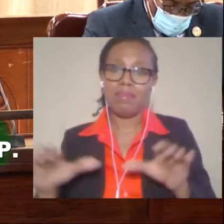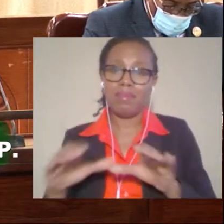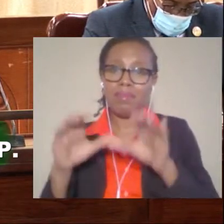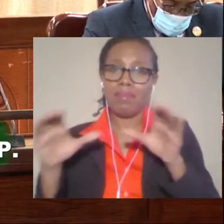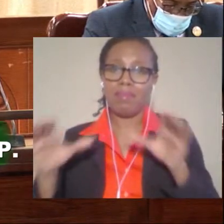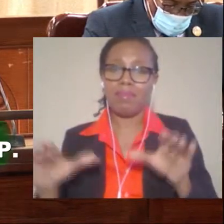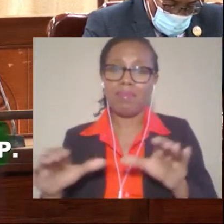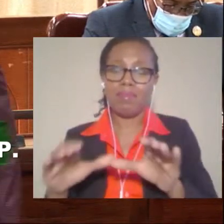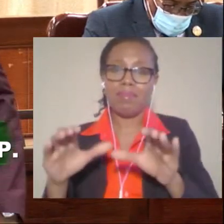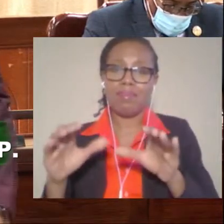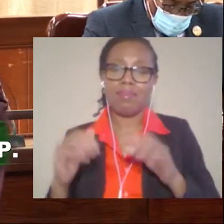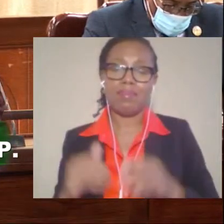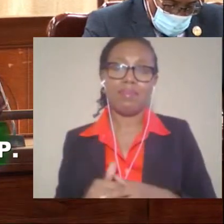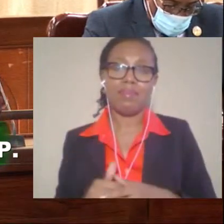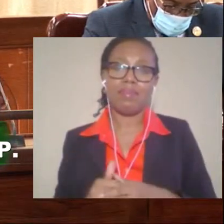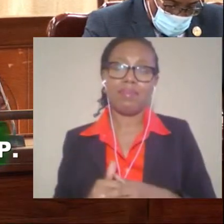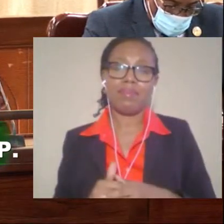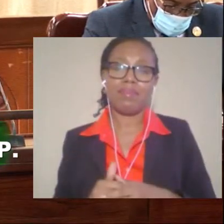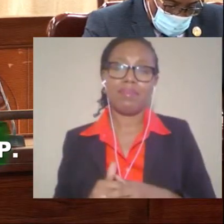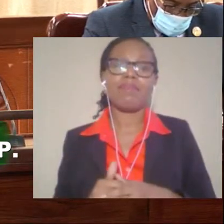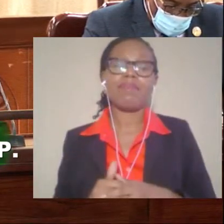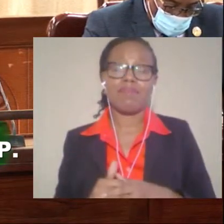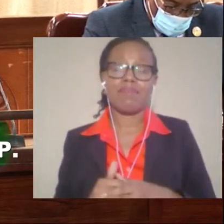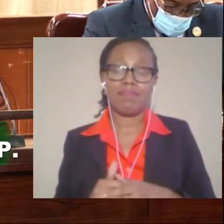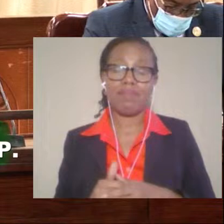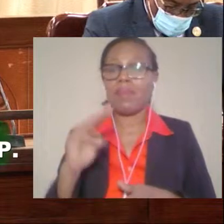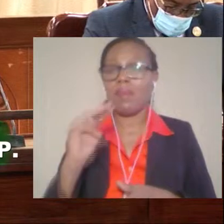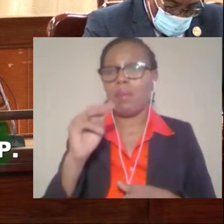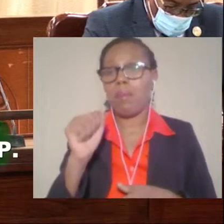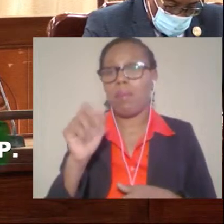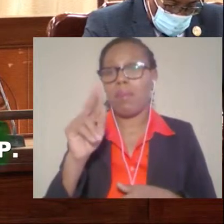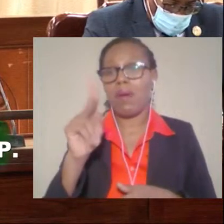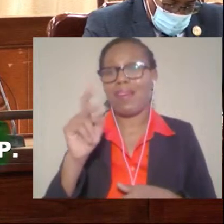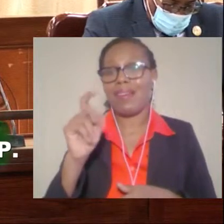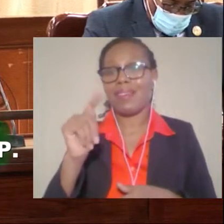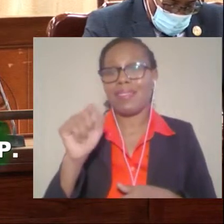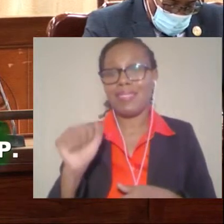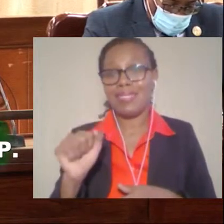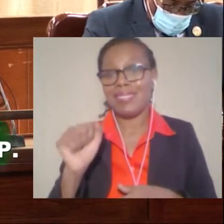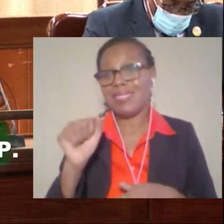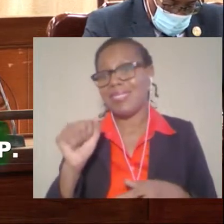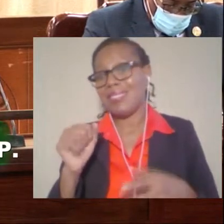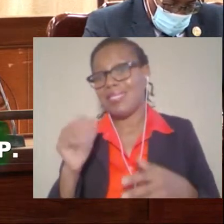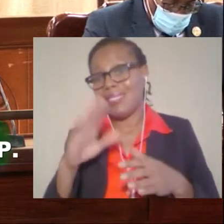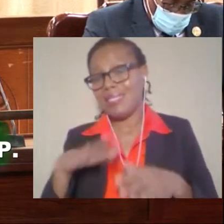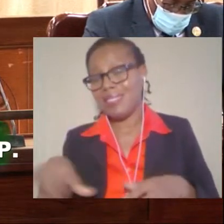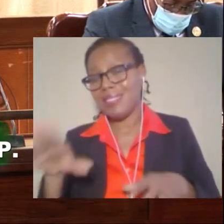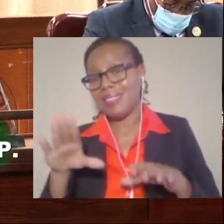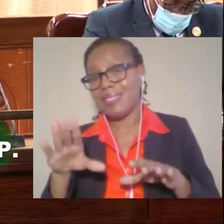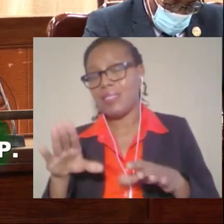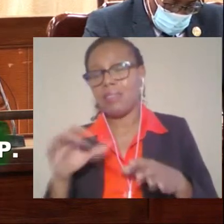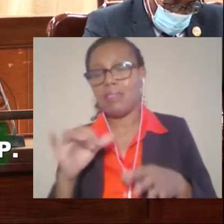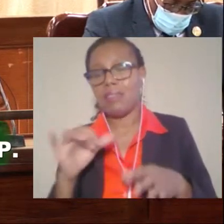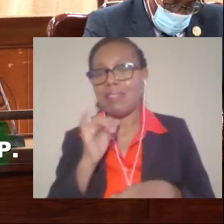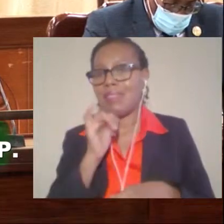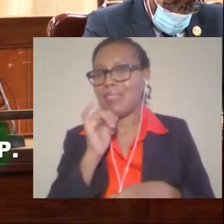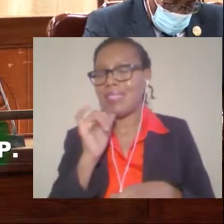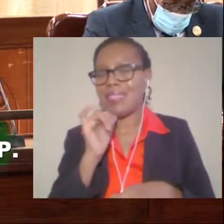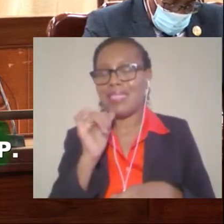and the marketing arm. Does not function viably, and there's inadequate storage